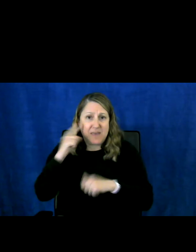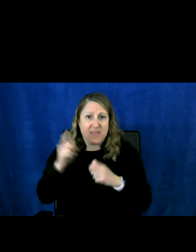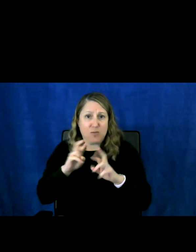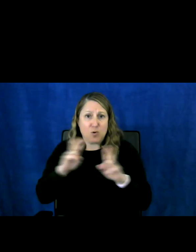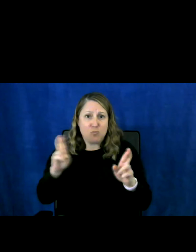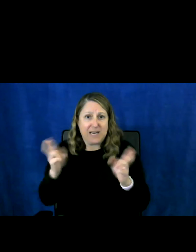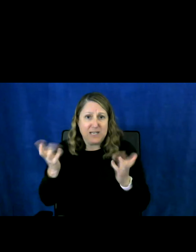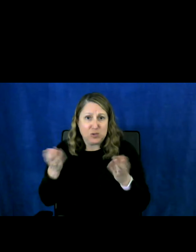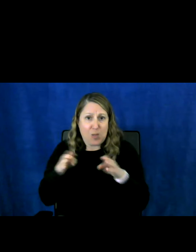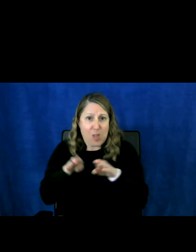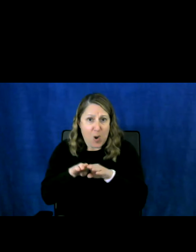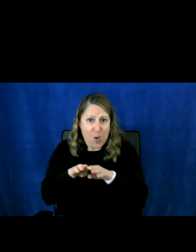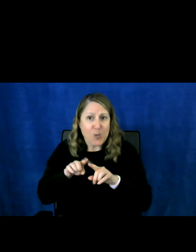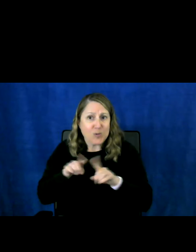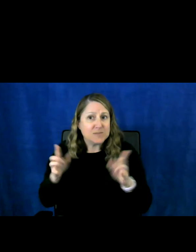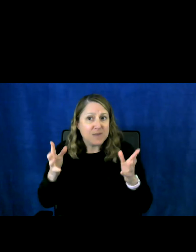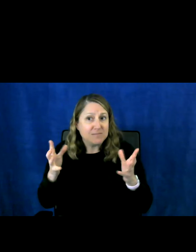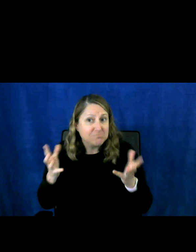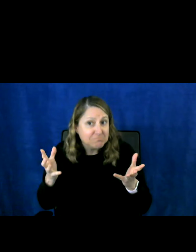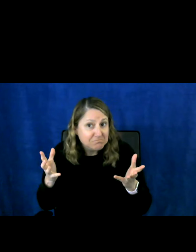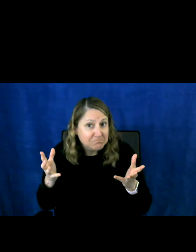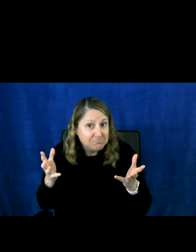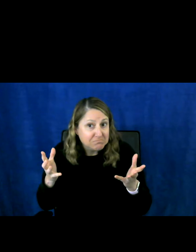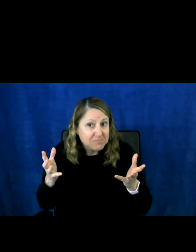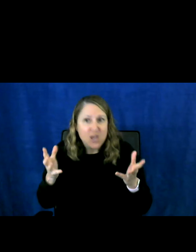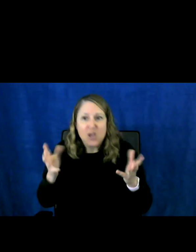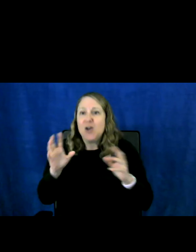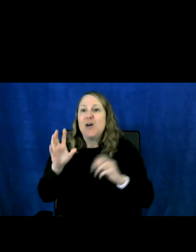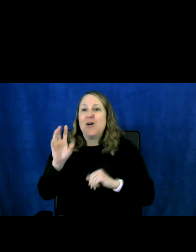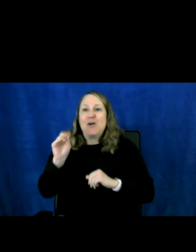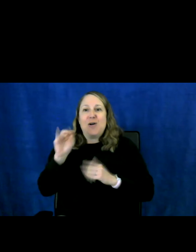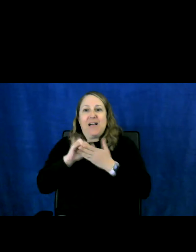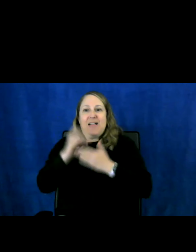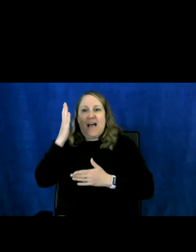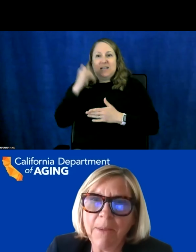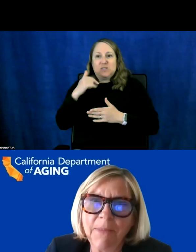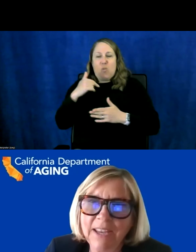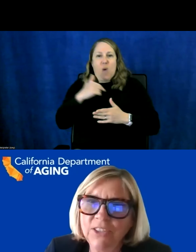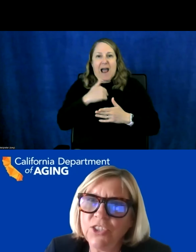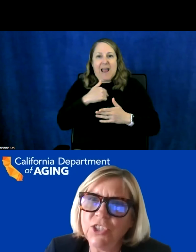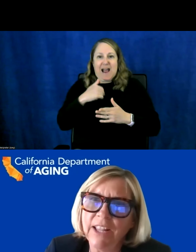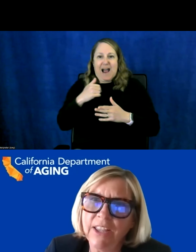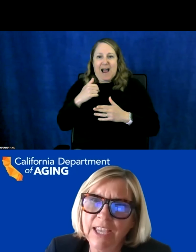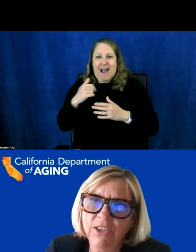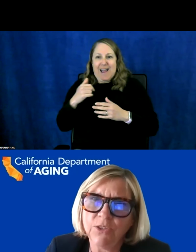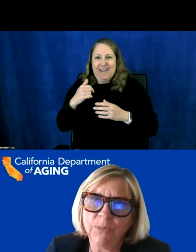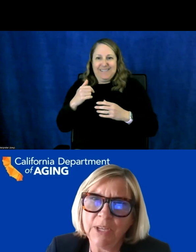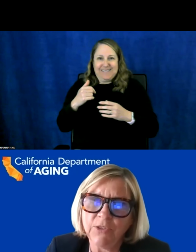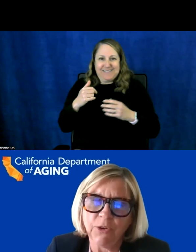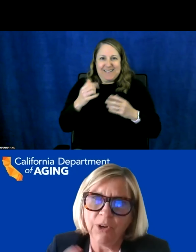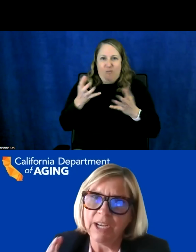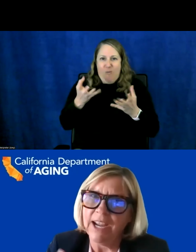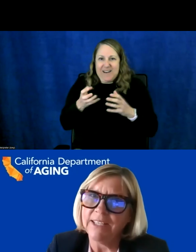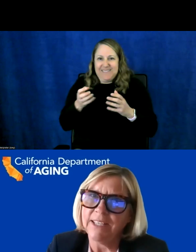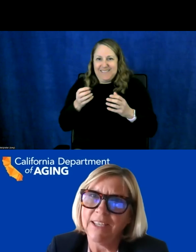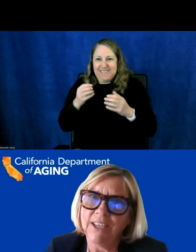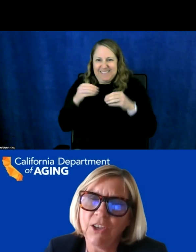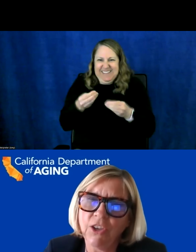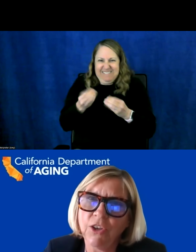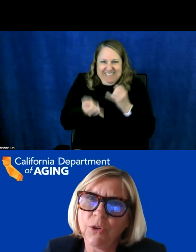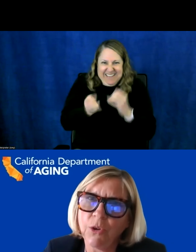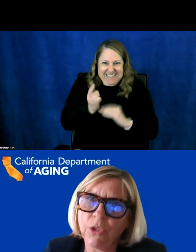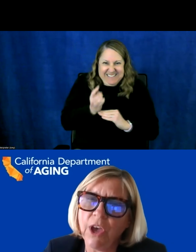I defer to you. No, that's why I squeezed them in before. And just Shella, thank you so much for